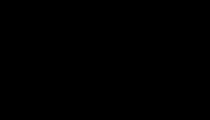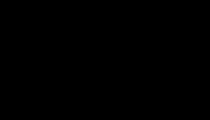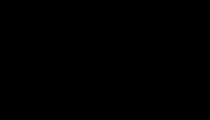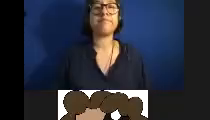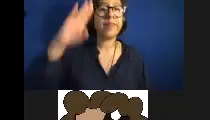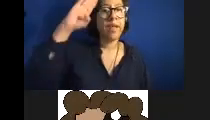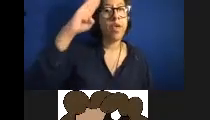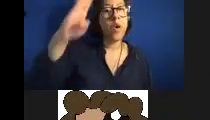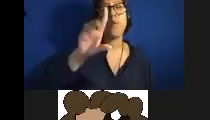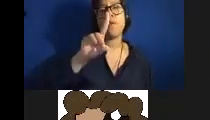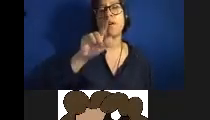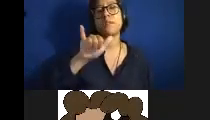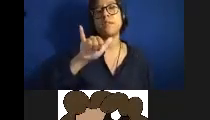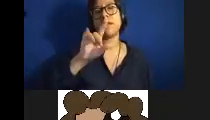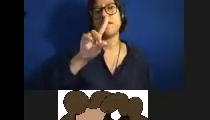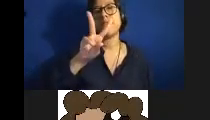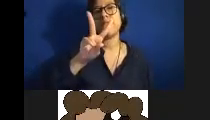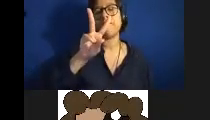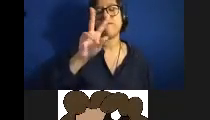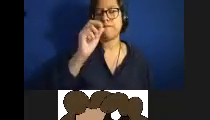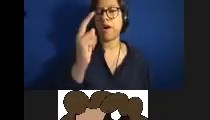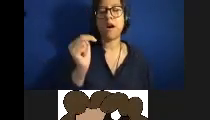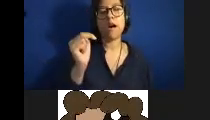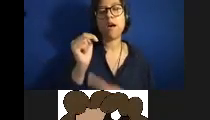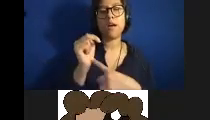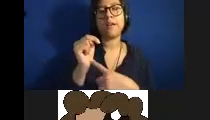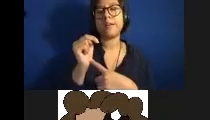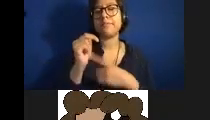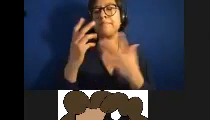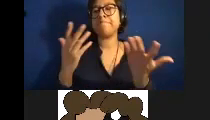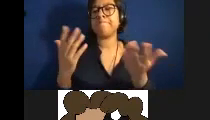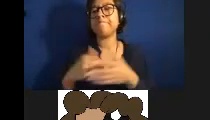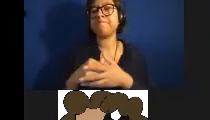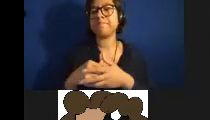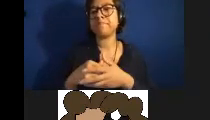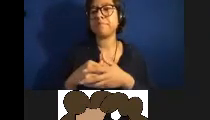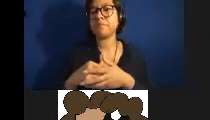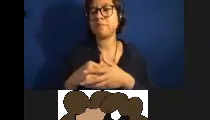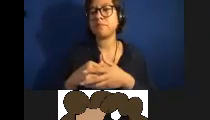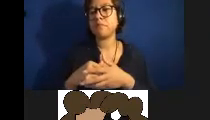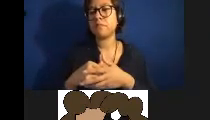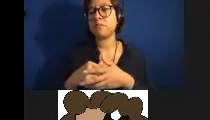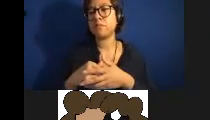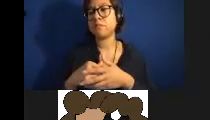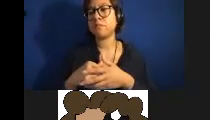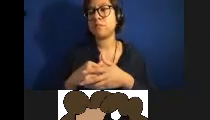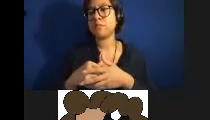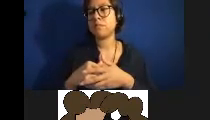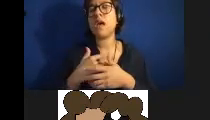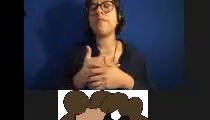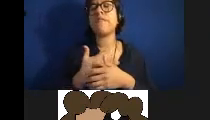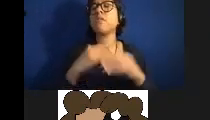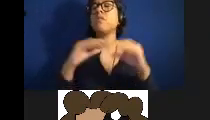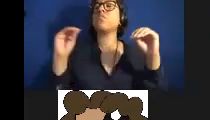Well, I don't think there definitely isn't enough support for it, especially when it comes to